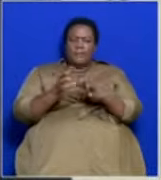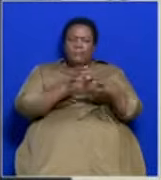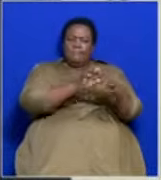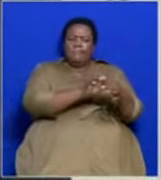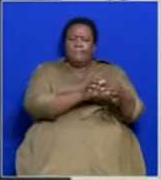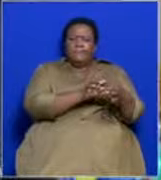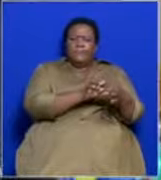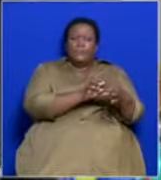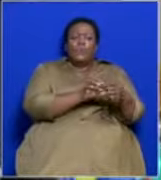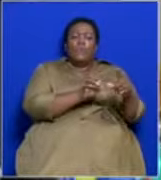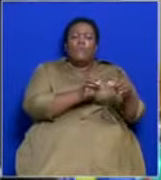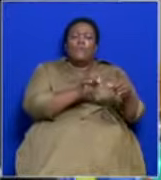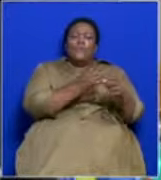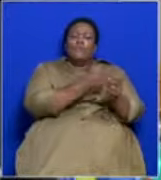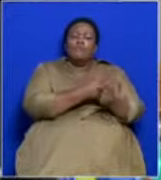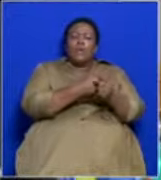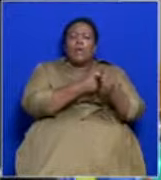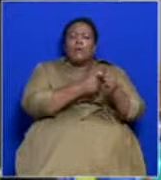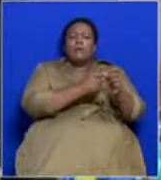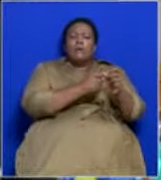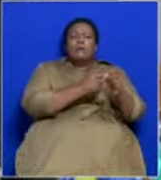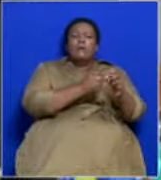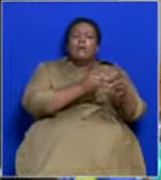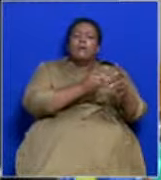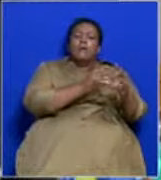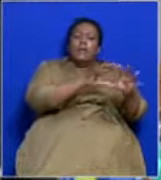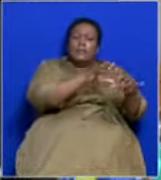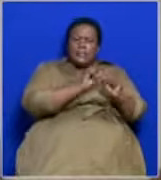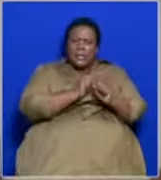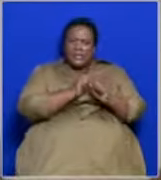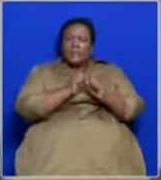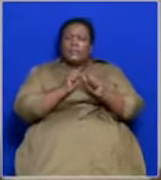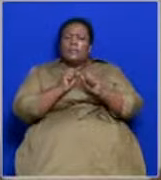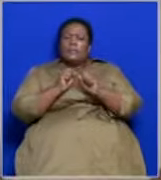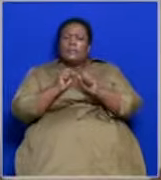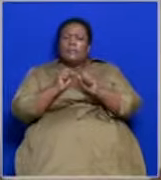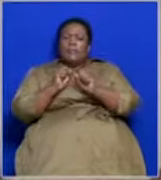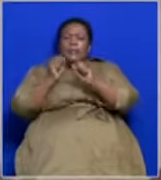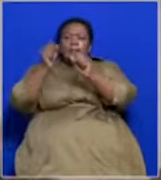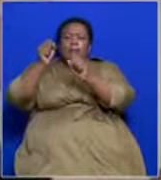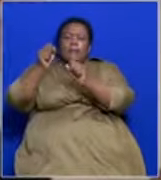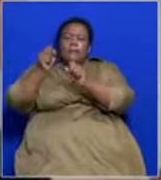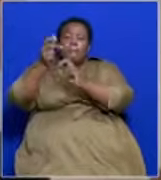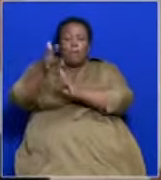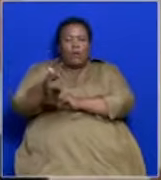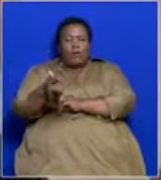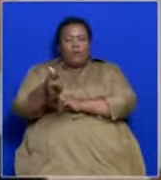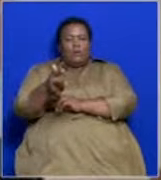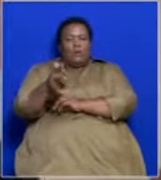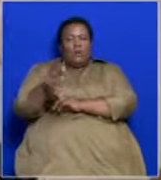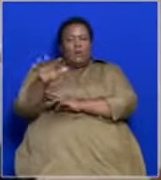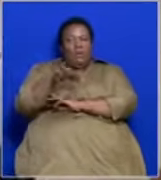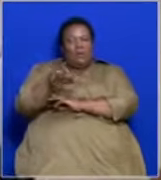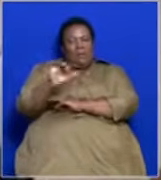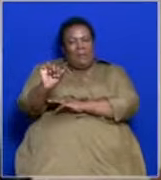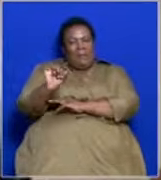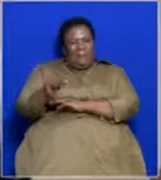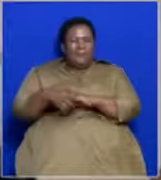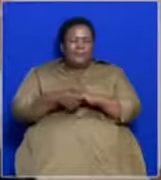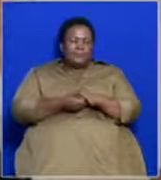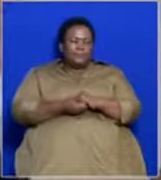the truck and its trailers. May I stop you there for the moment? Mr.